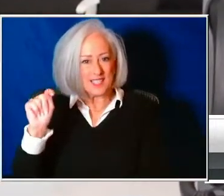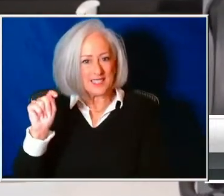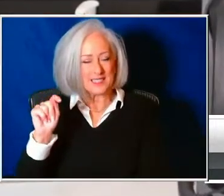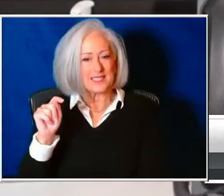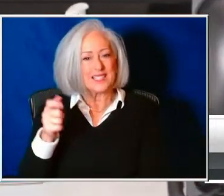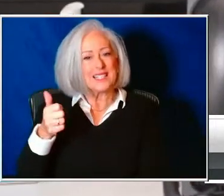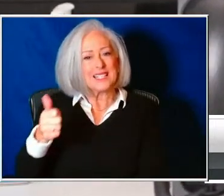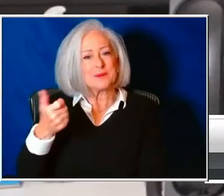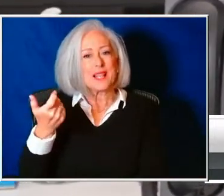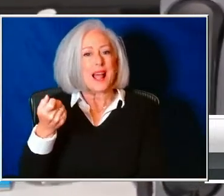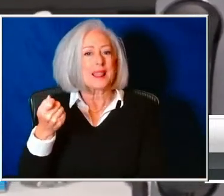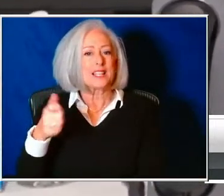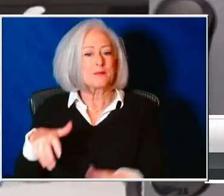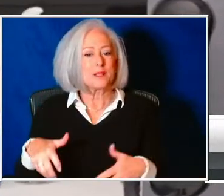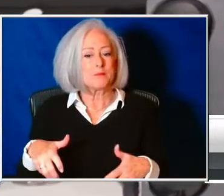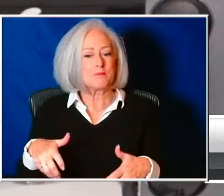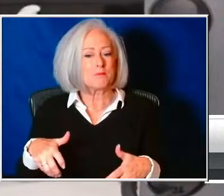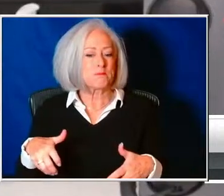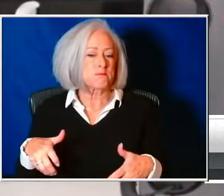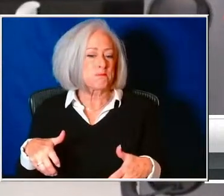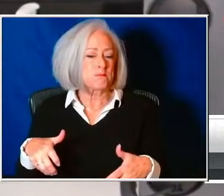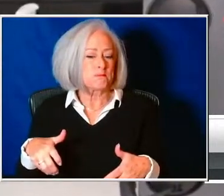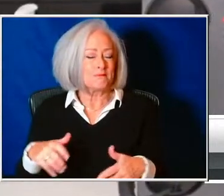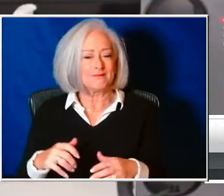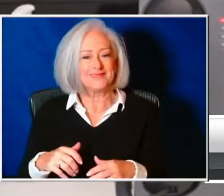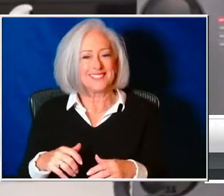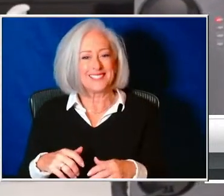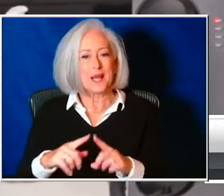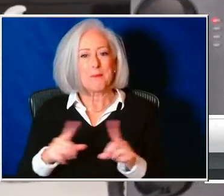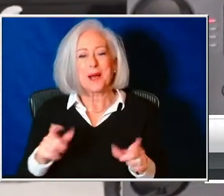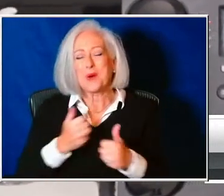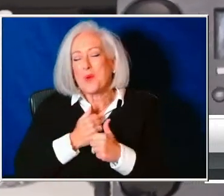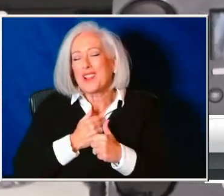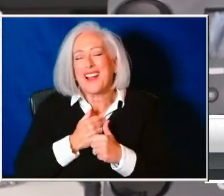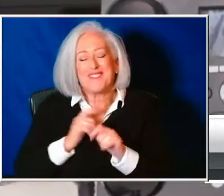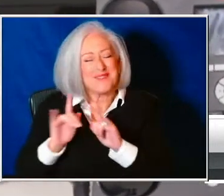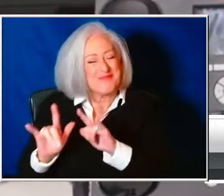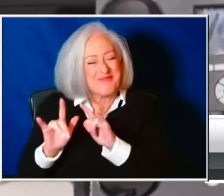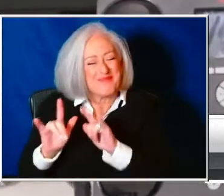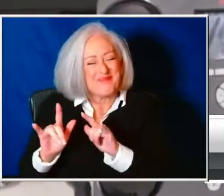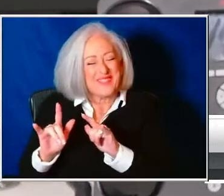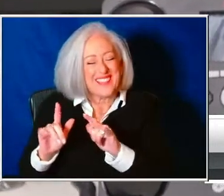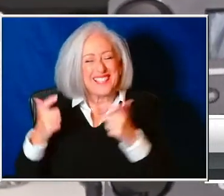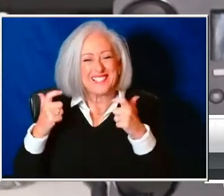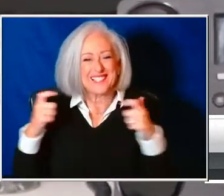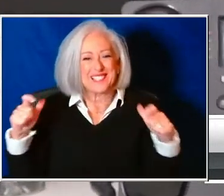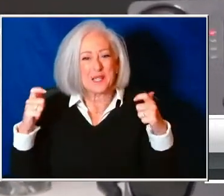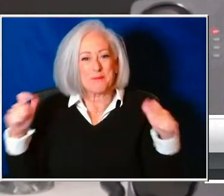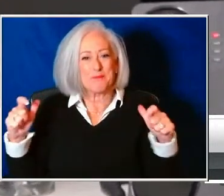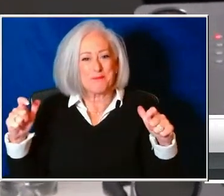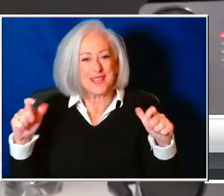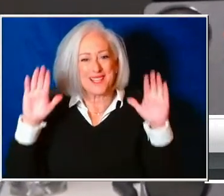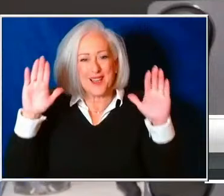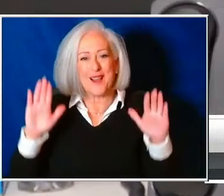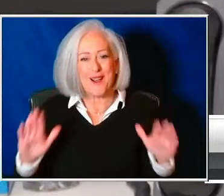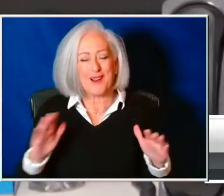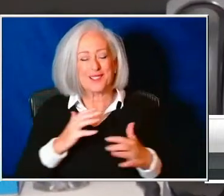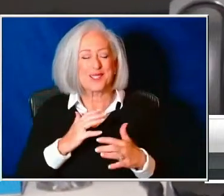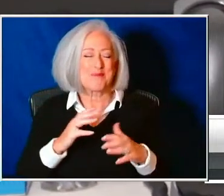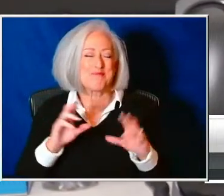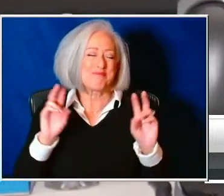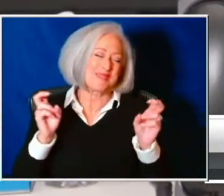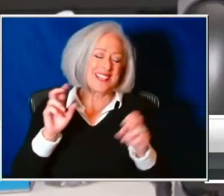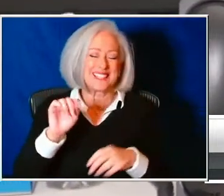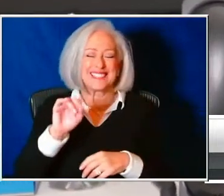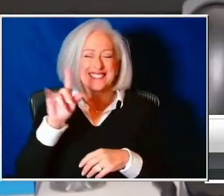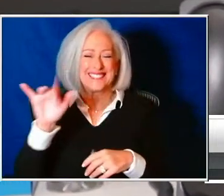call plump side. But we love him. He's a big, awesome teddy bear. And